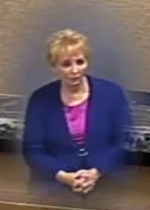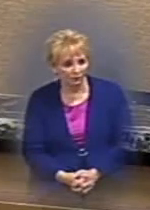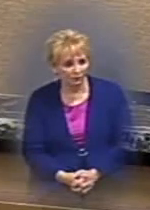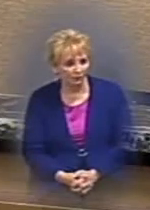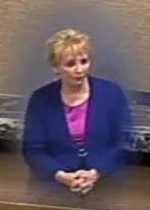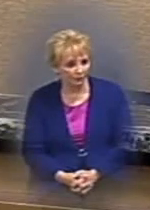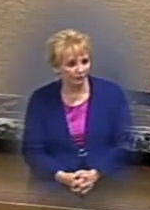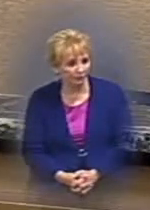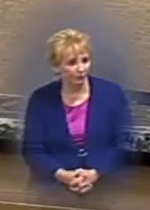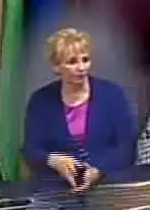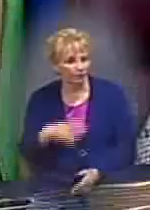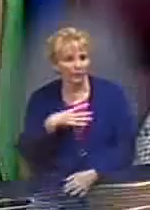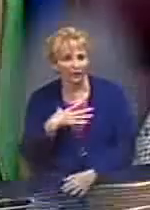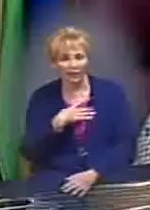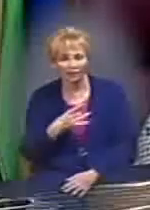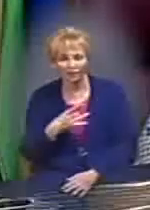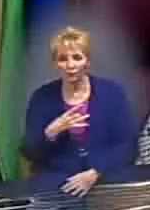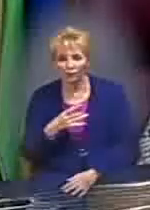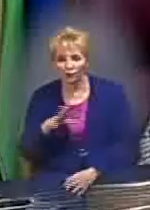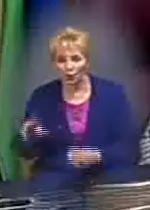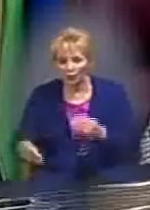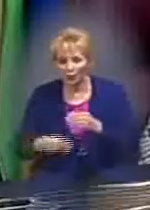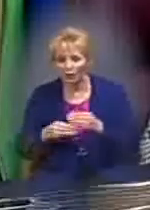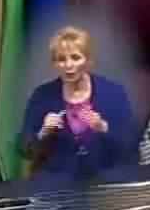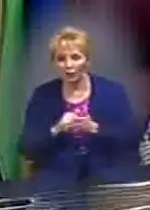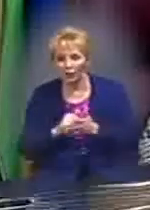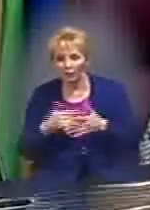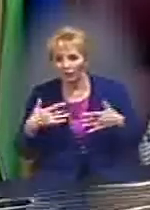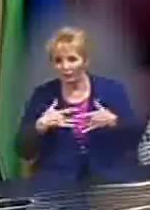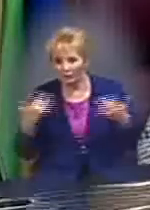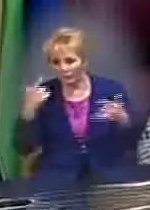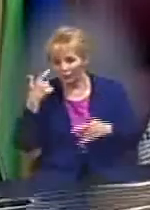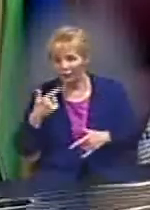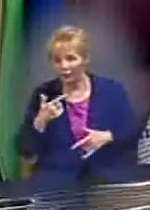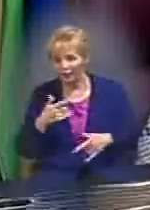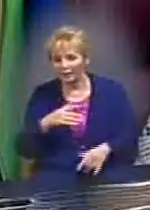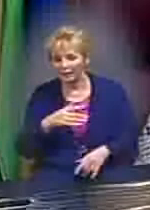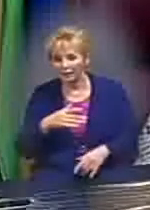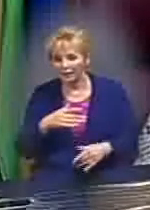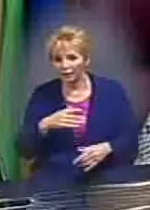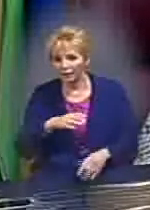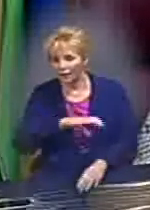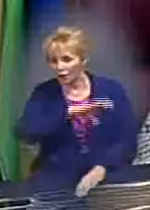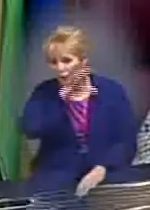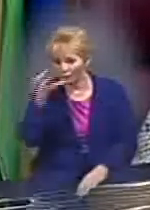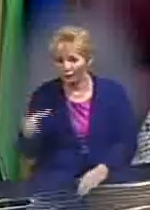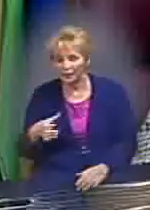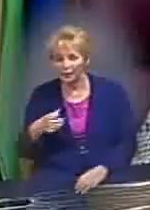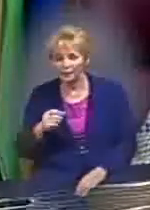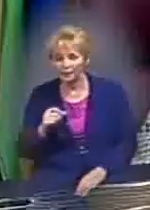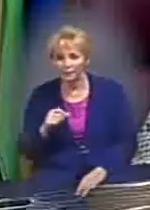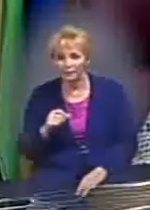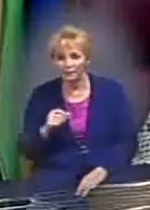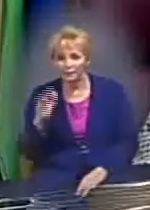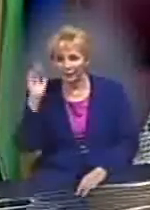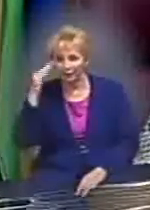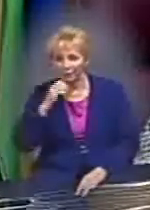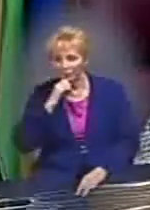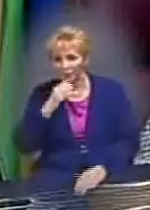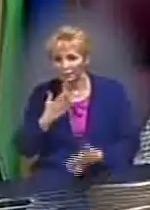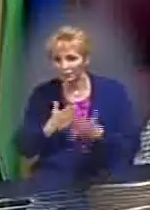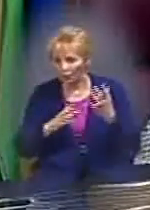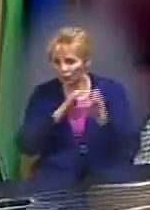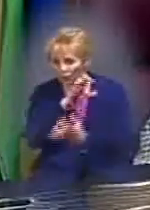You. And I would like to say, following that list of the events for the holiday season and the season that we are entering, there seems to have been